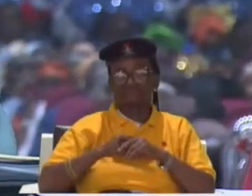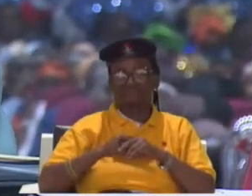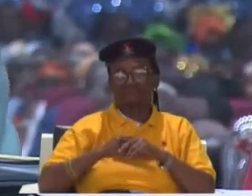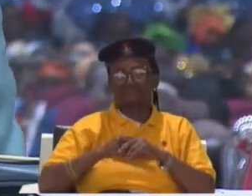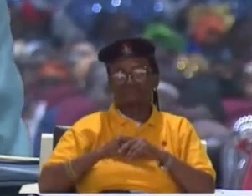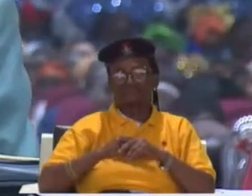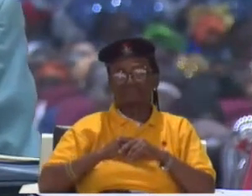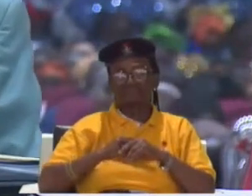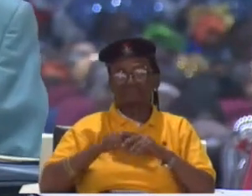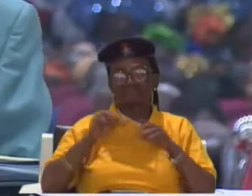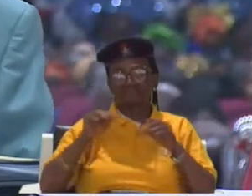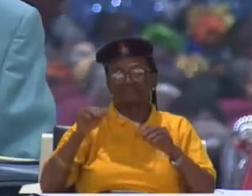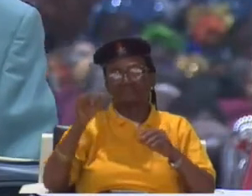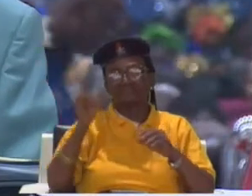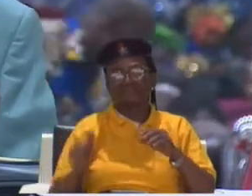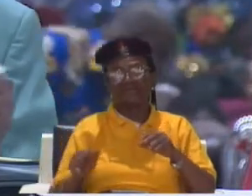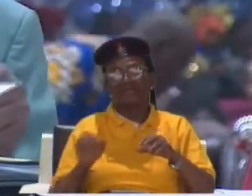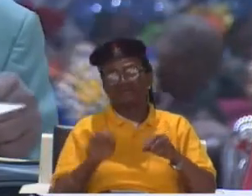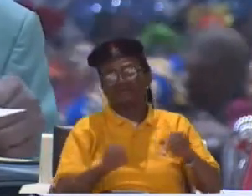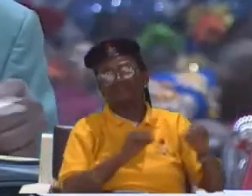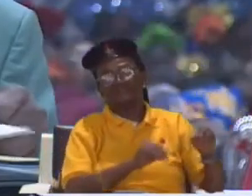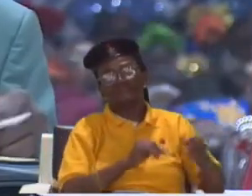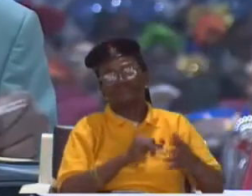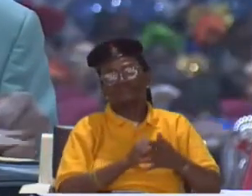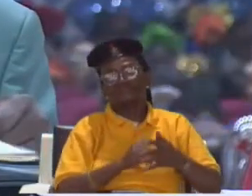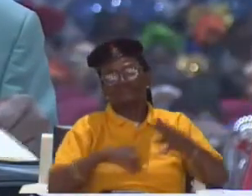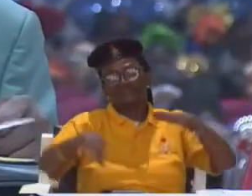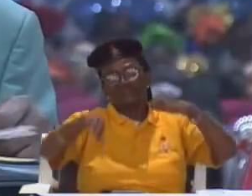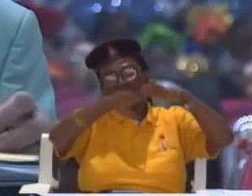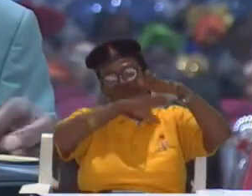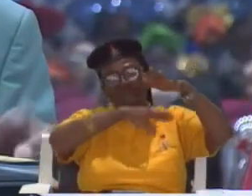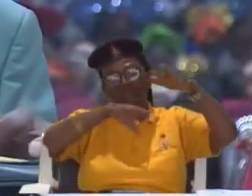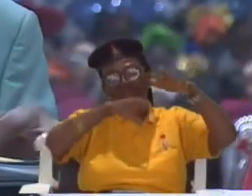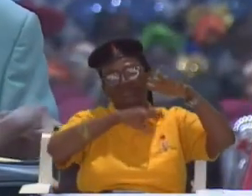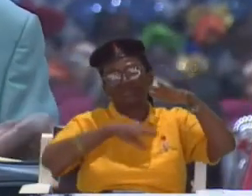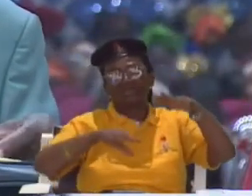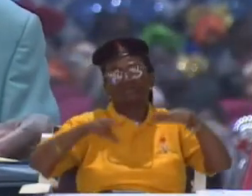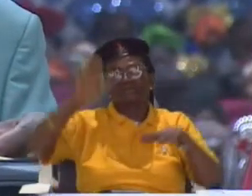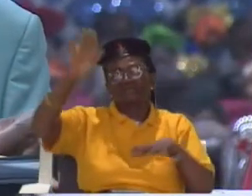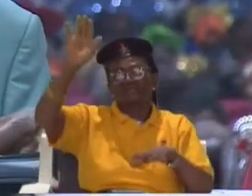by putting it under his feet.